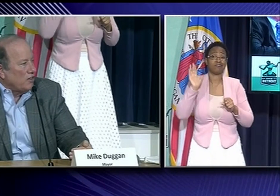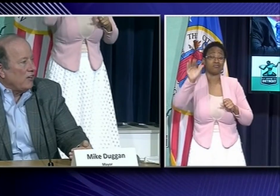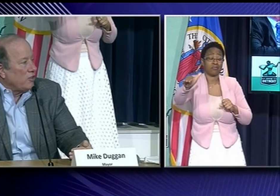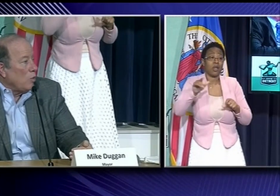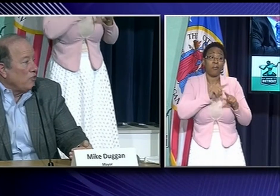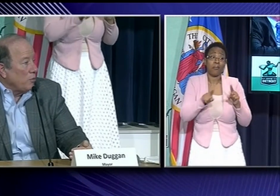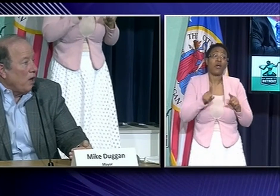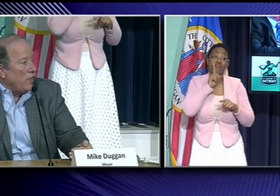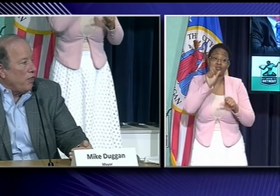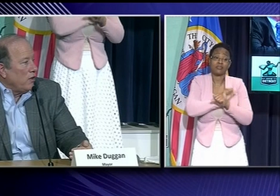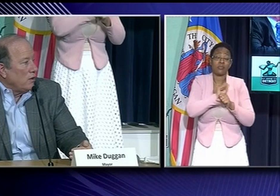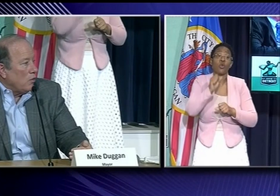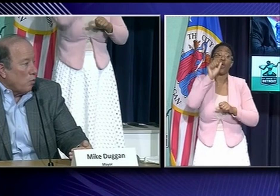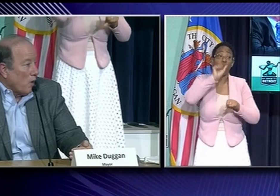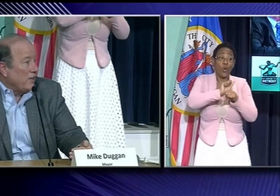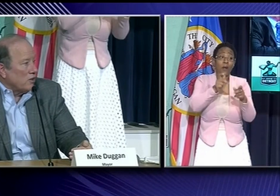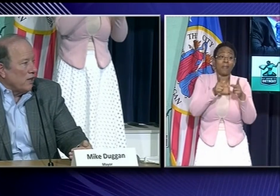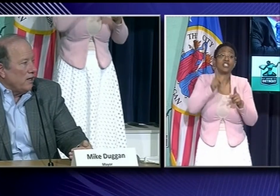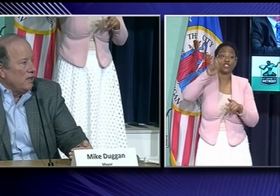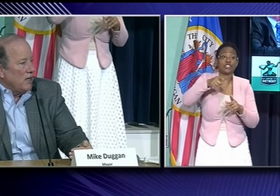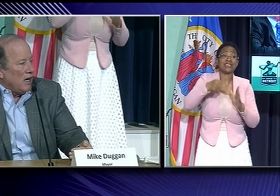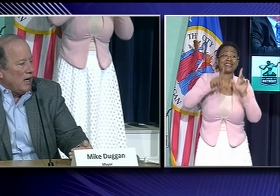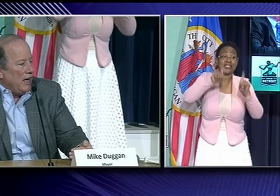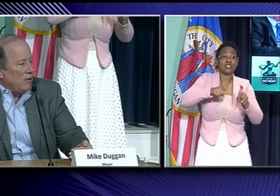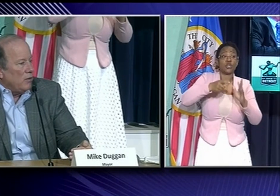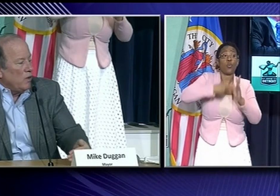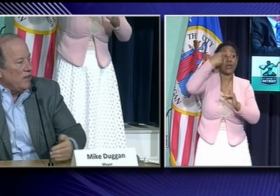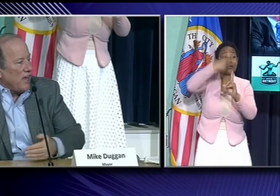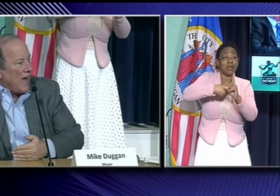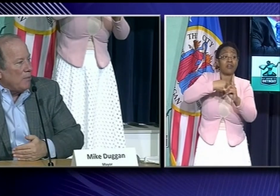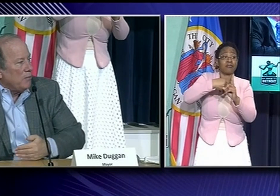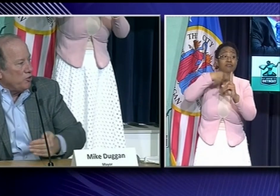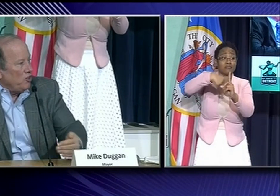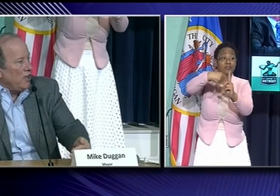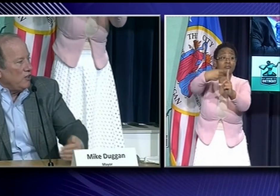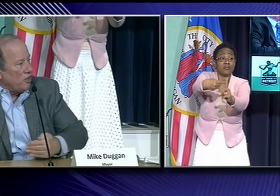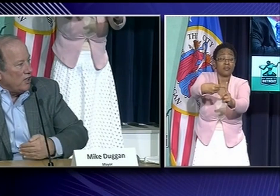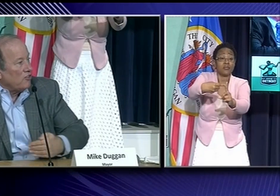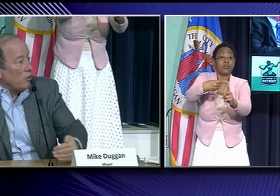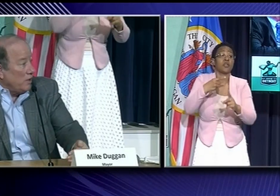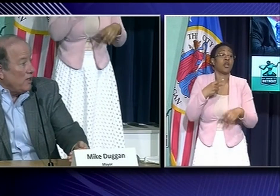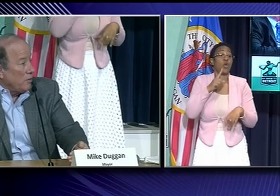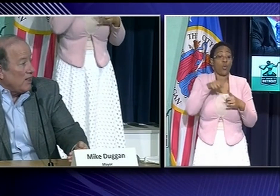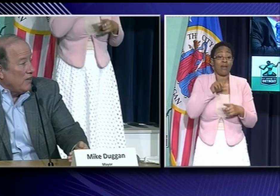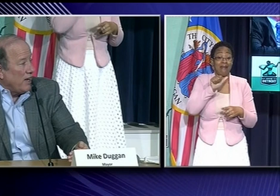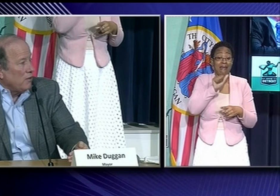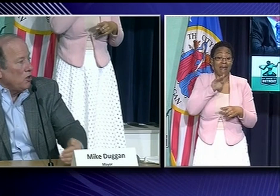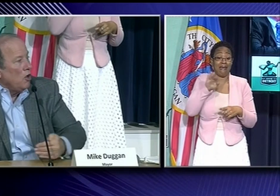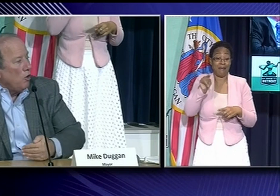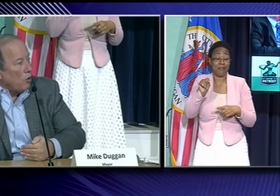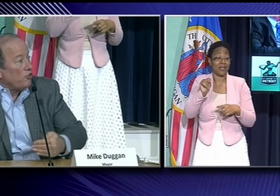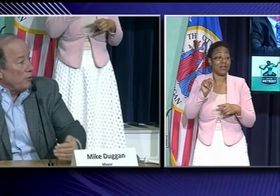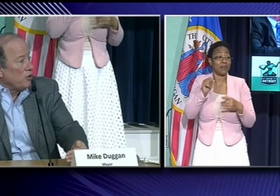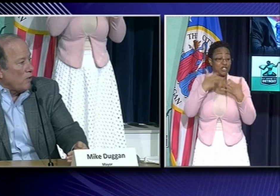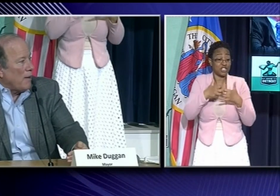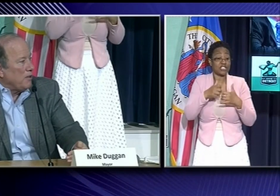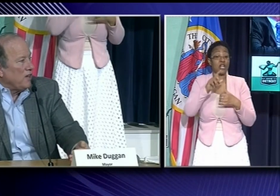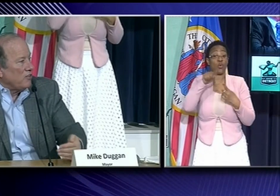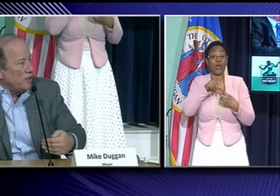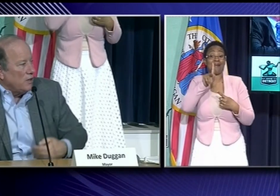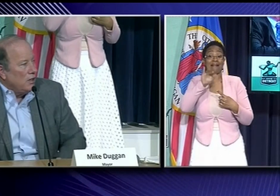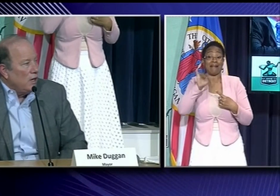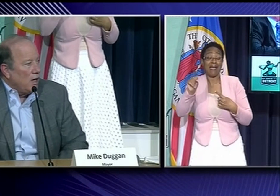are testing once a month regularly. And when these Abbott machines, the kits are really readily available, or similar